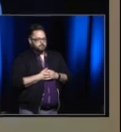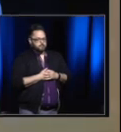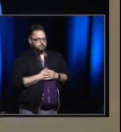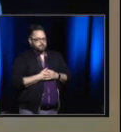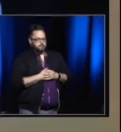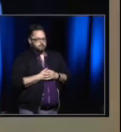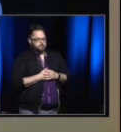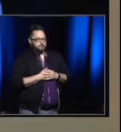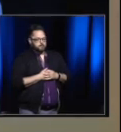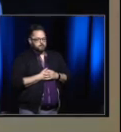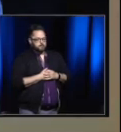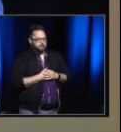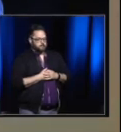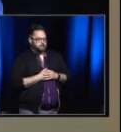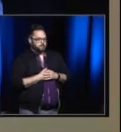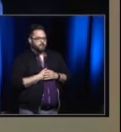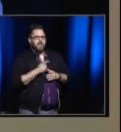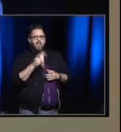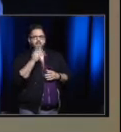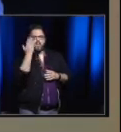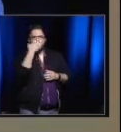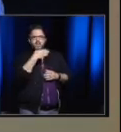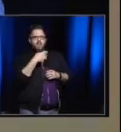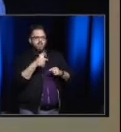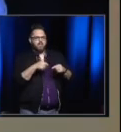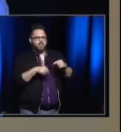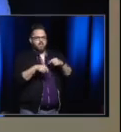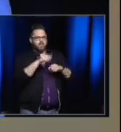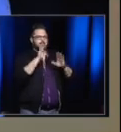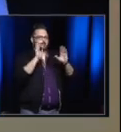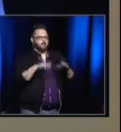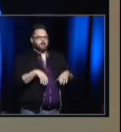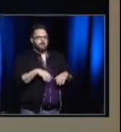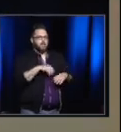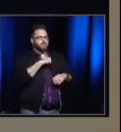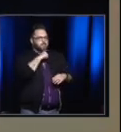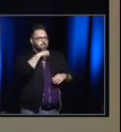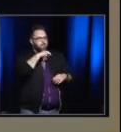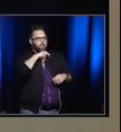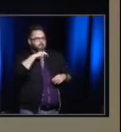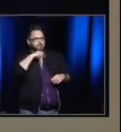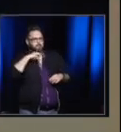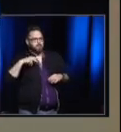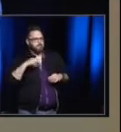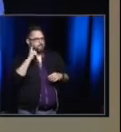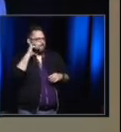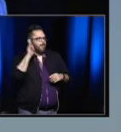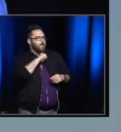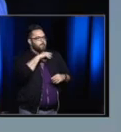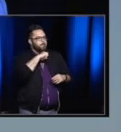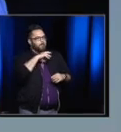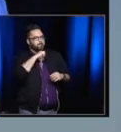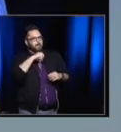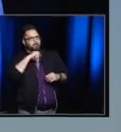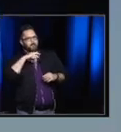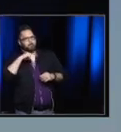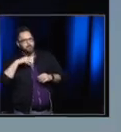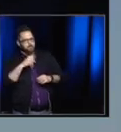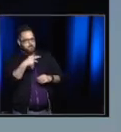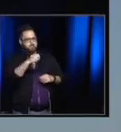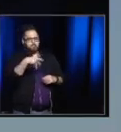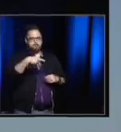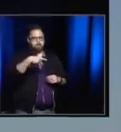She moves, he's in closer. Oh, we missed it. Anyway, pop, pop, pop, pop, pop, pop, pop. That can do a pretty good job, too.